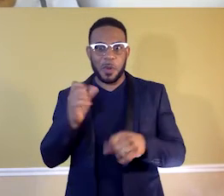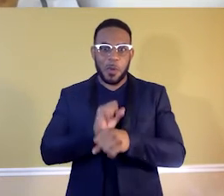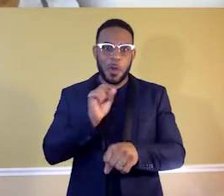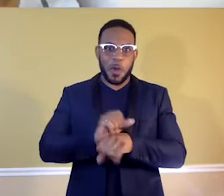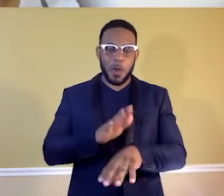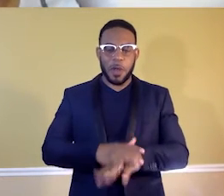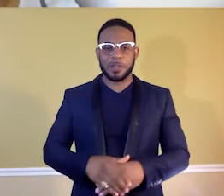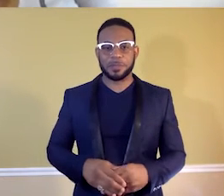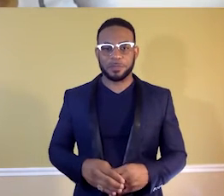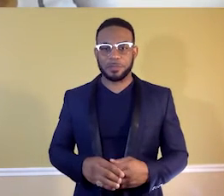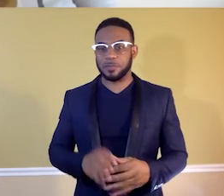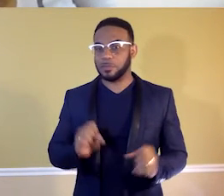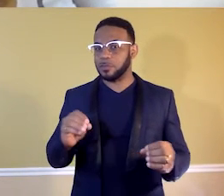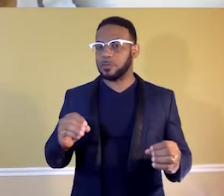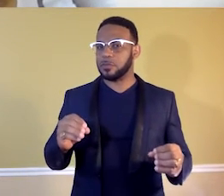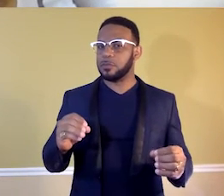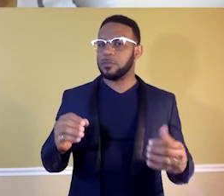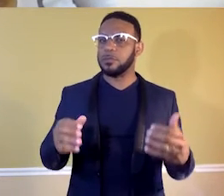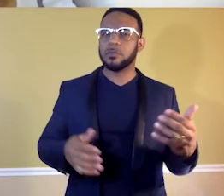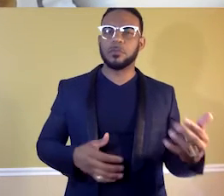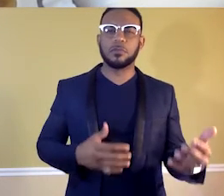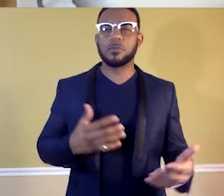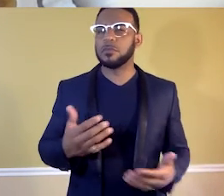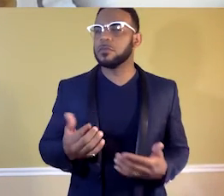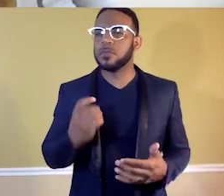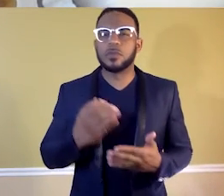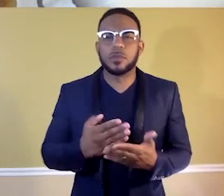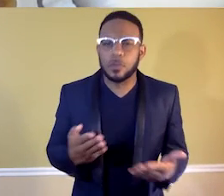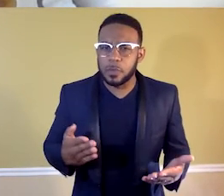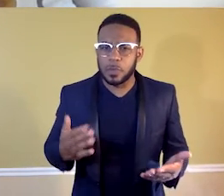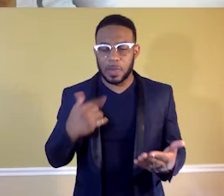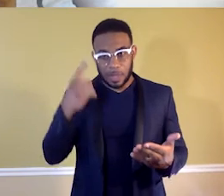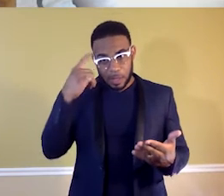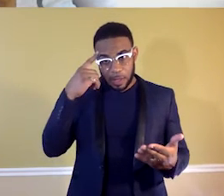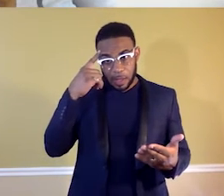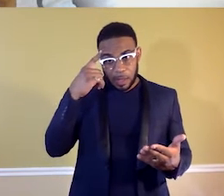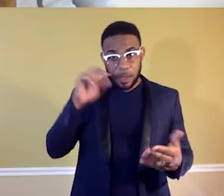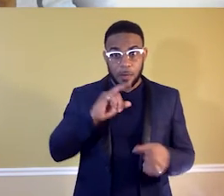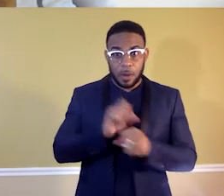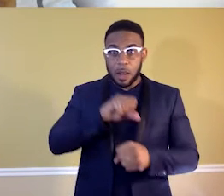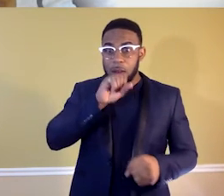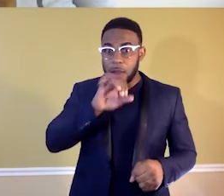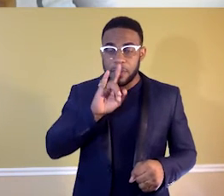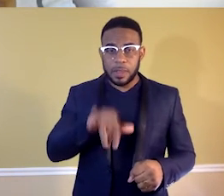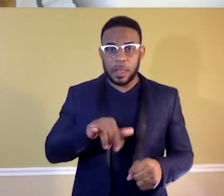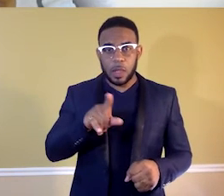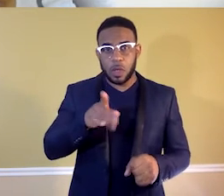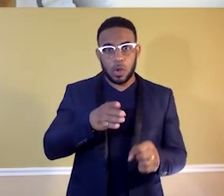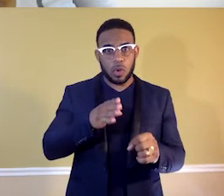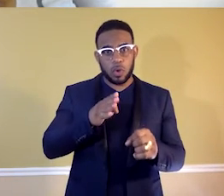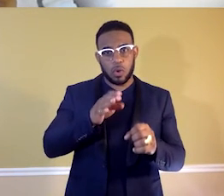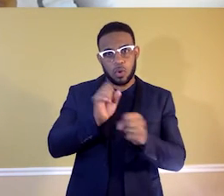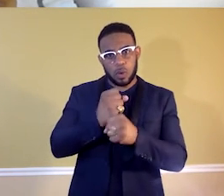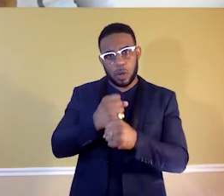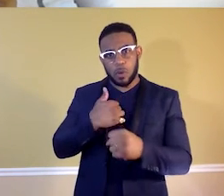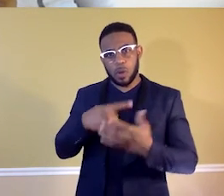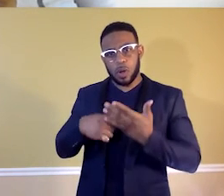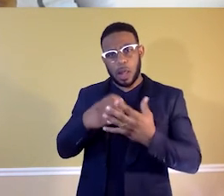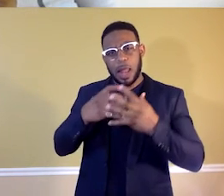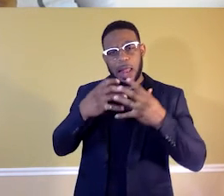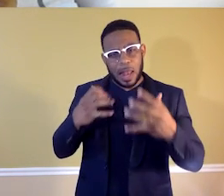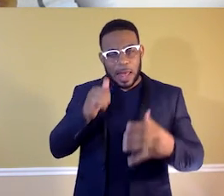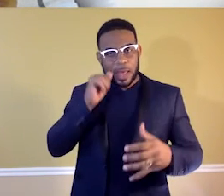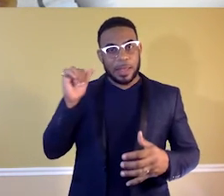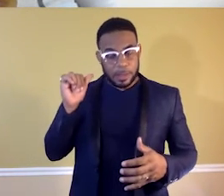on. So one of the things I think I really loved is that you're creating, we talked a